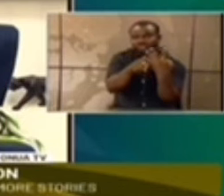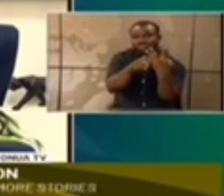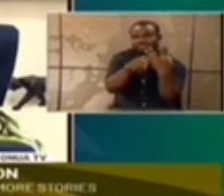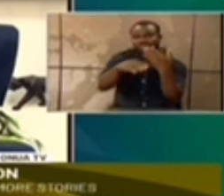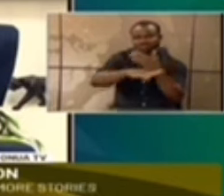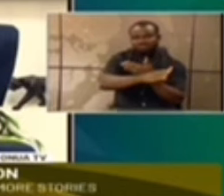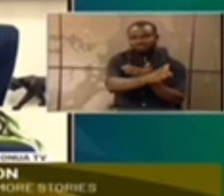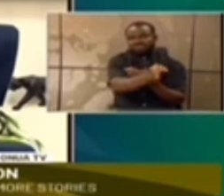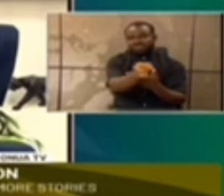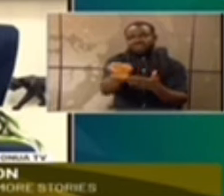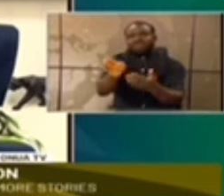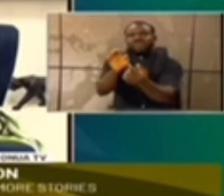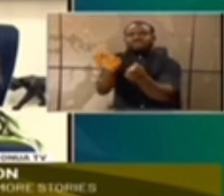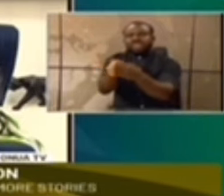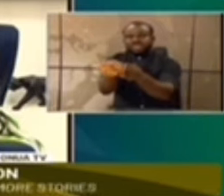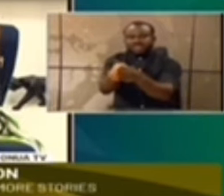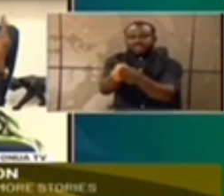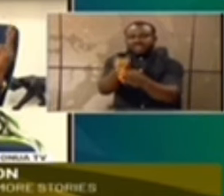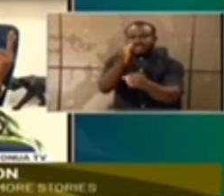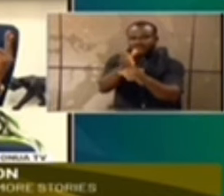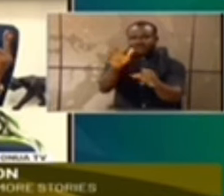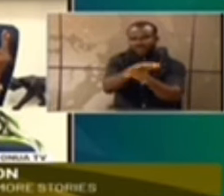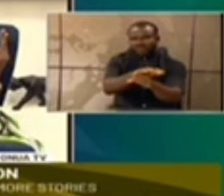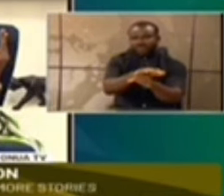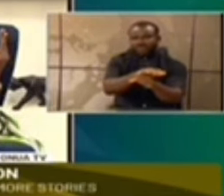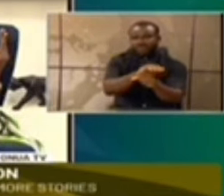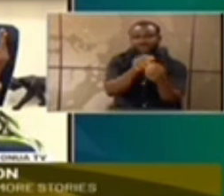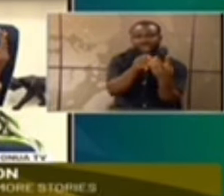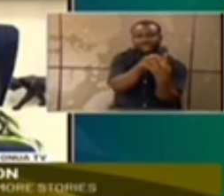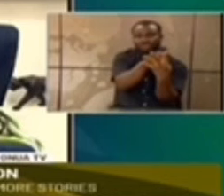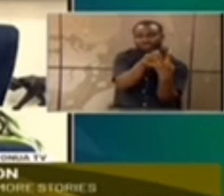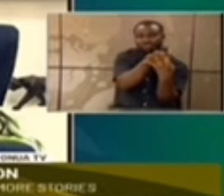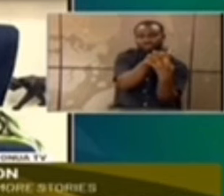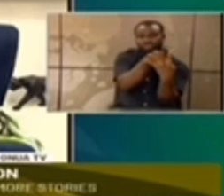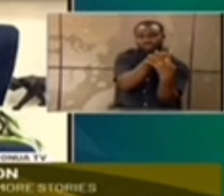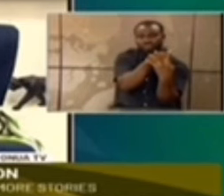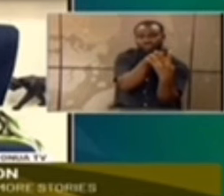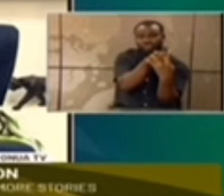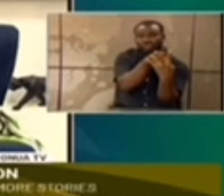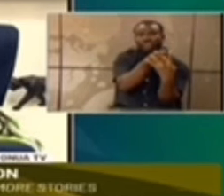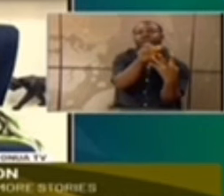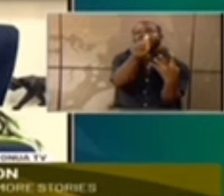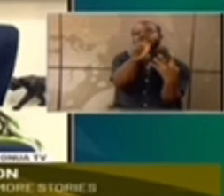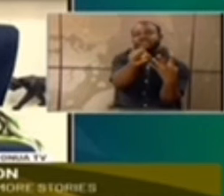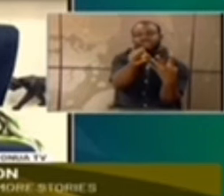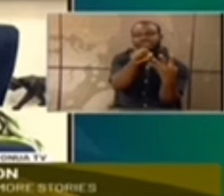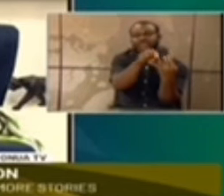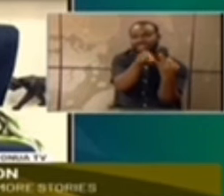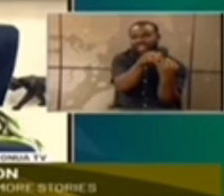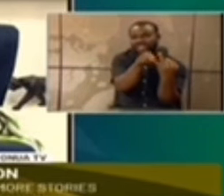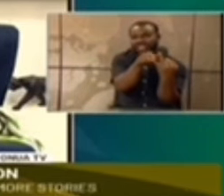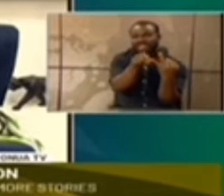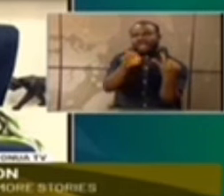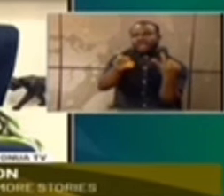ntira captain smart asama walking na ne say. Okoko piemu e wo eye enzema. Kurebi wo hono ma your friend say